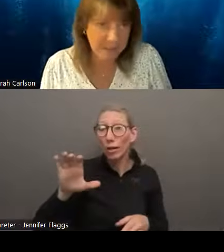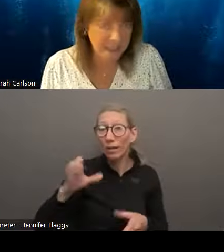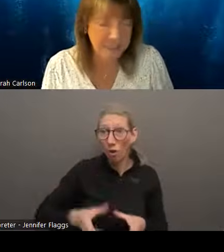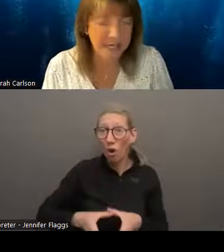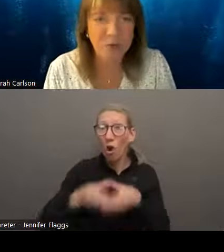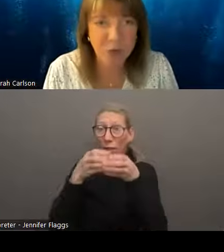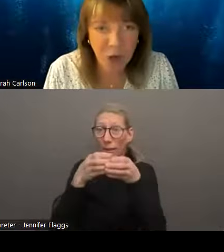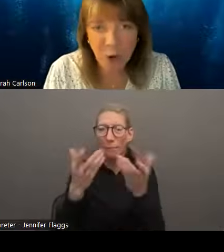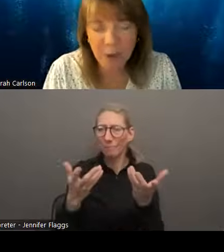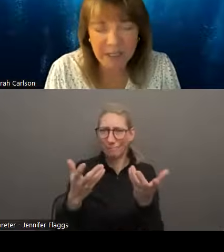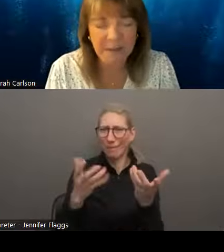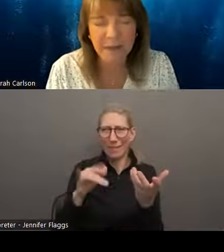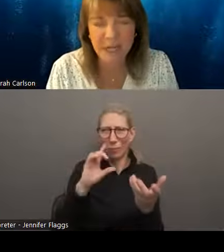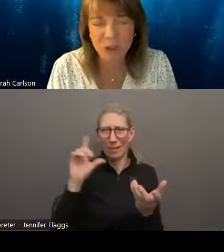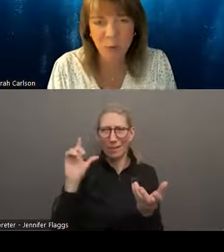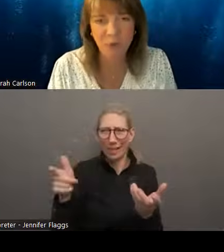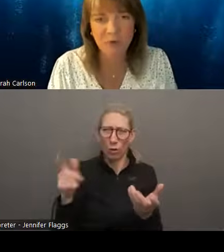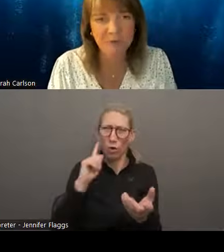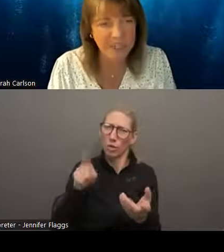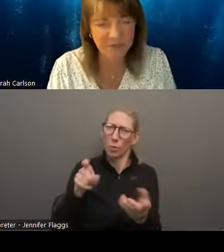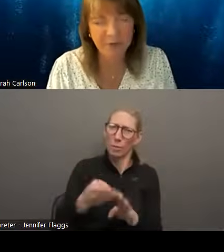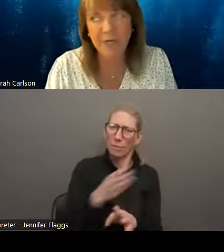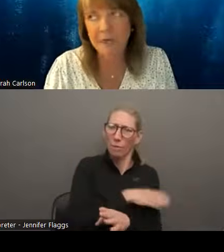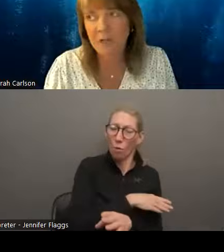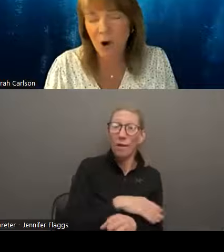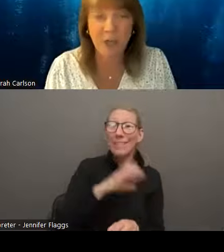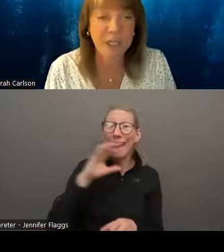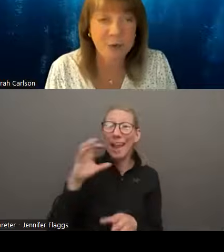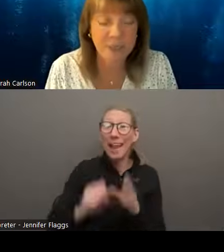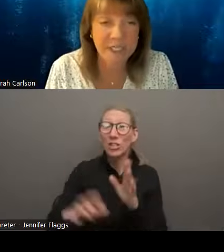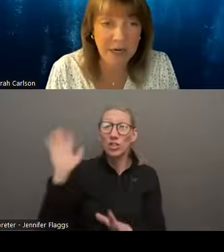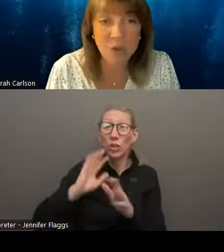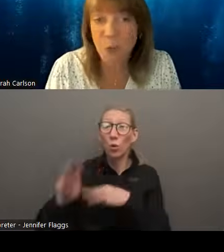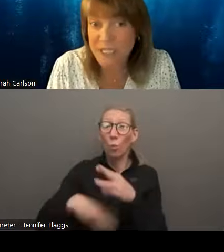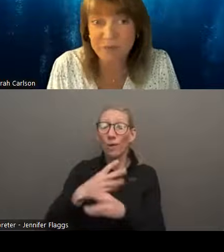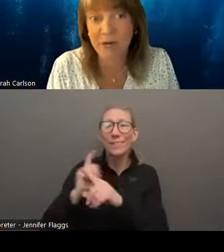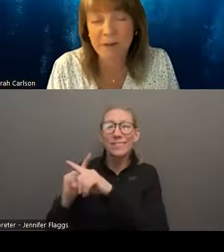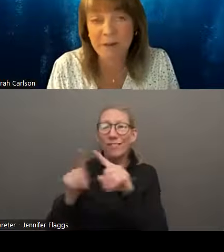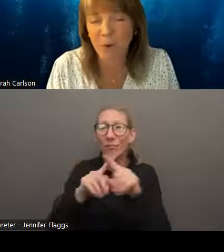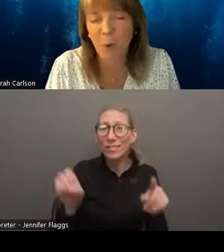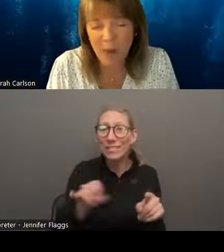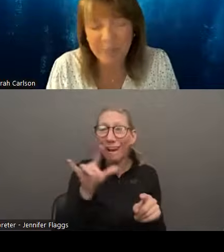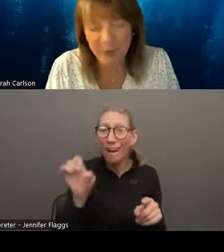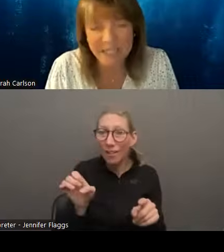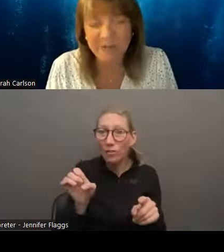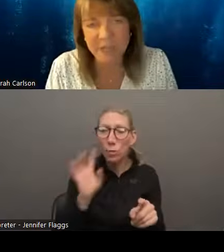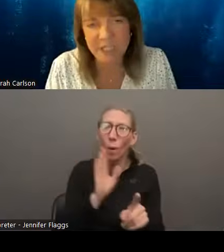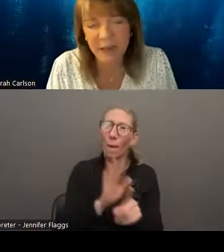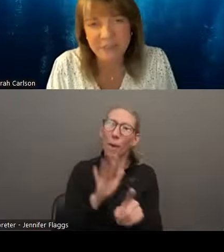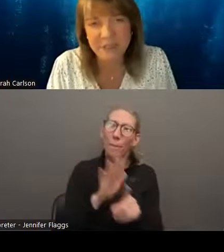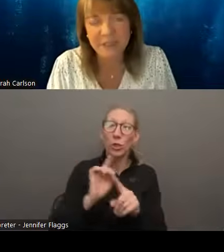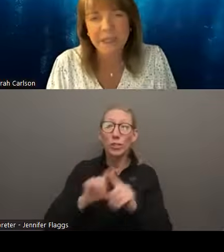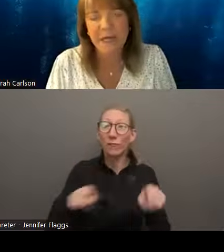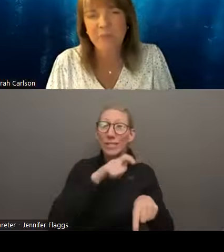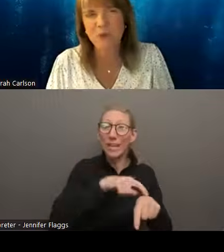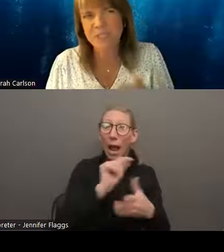Because as many of you know, in the ancient world, different architectural styles were popular at different